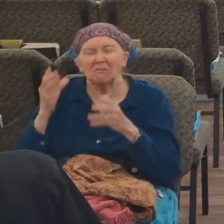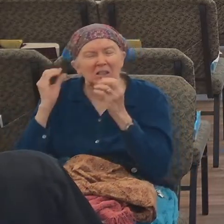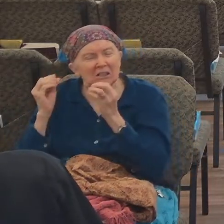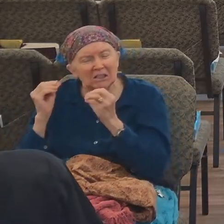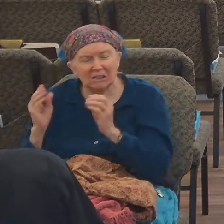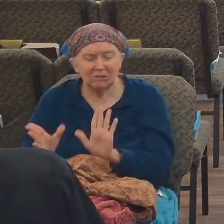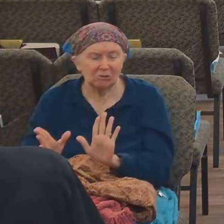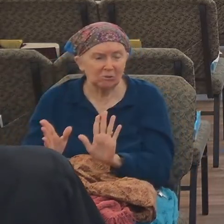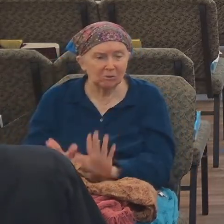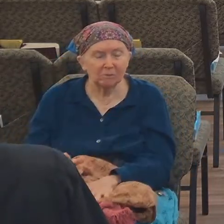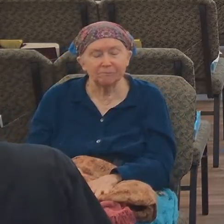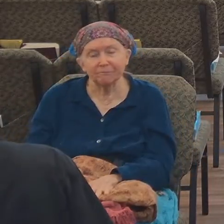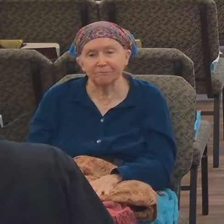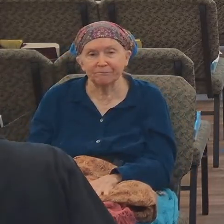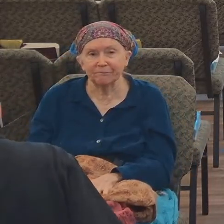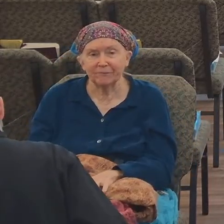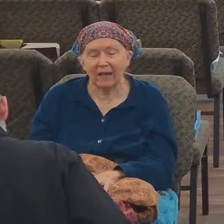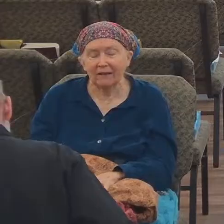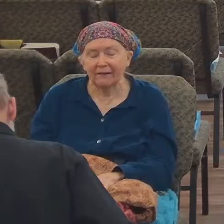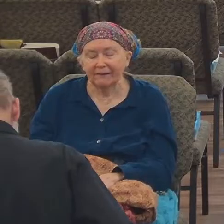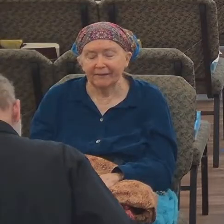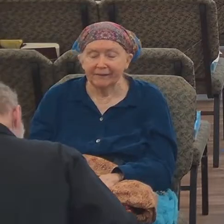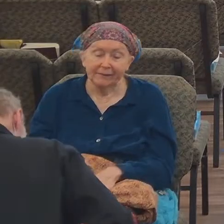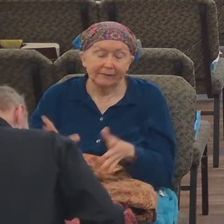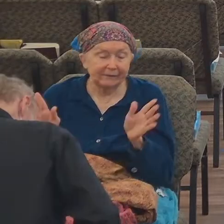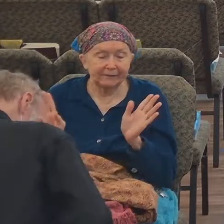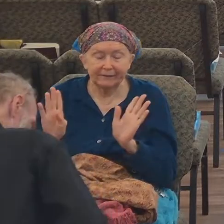of separated. He's not, right?